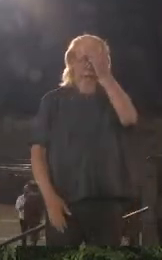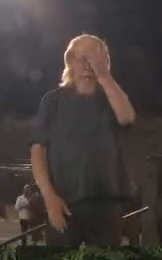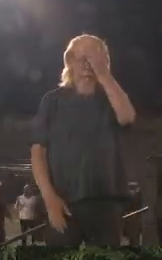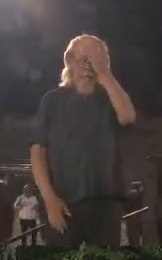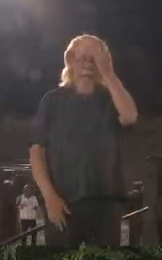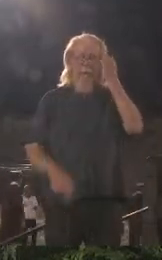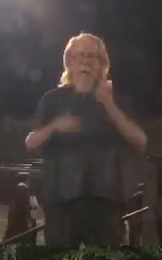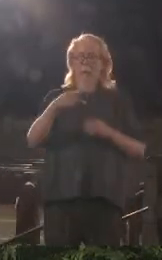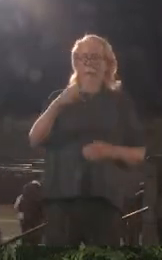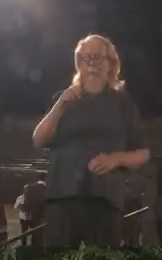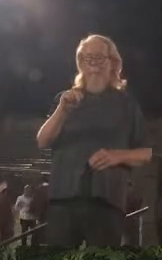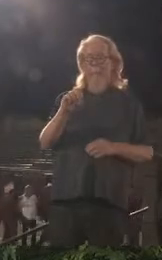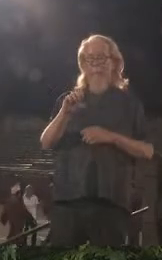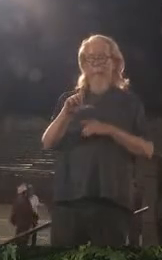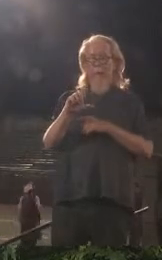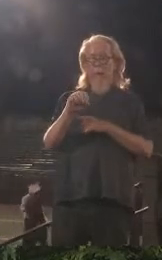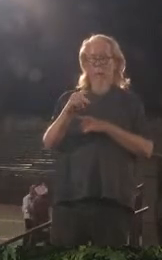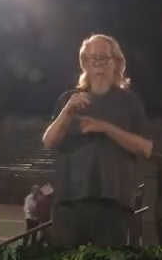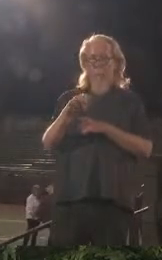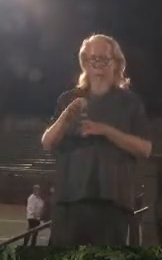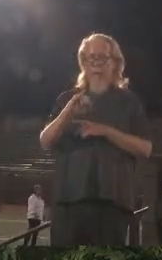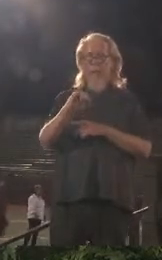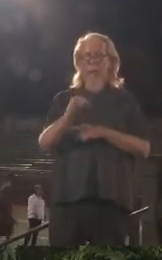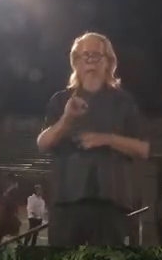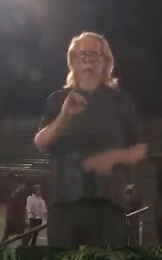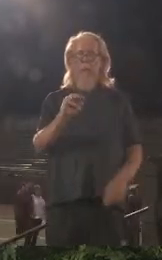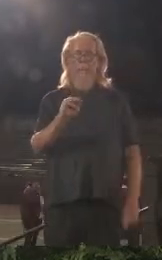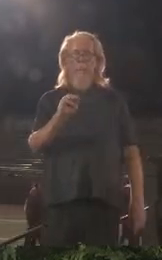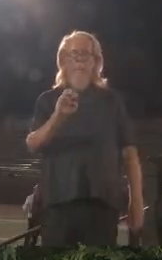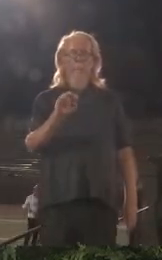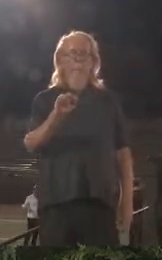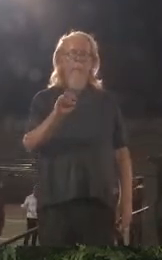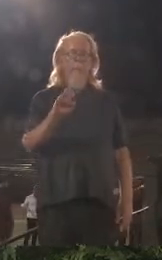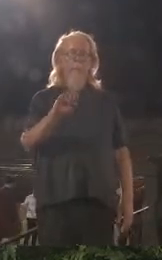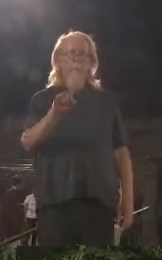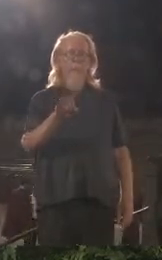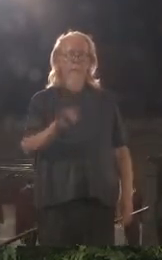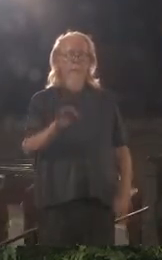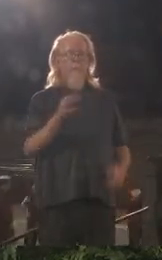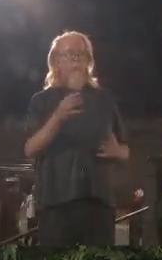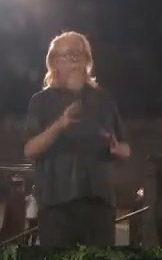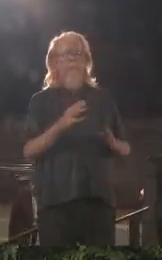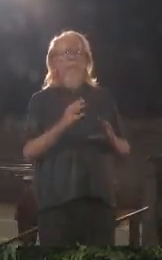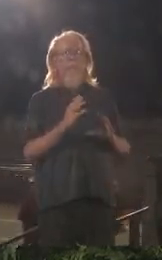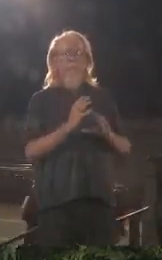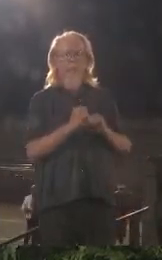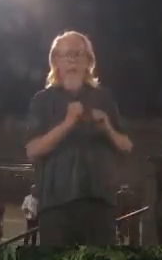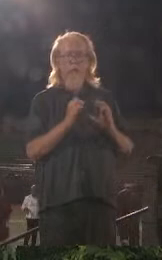Penelope Yahaira Jimenez earned a certification in knowledge-based floral skills.